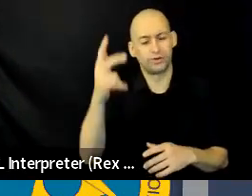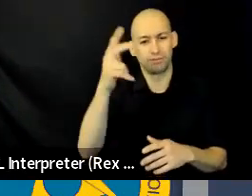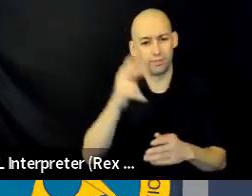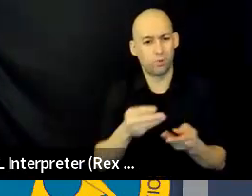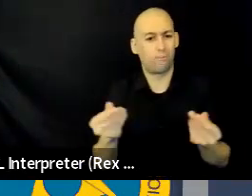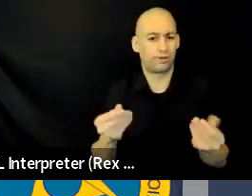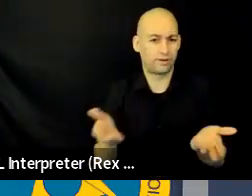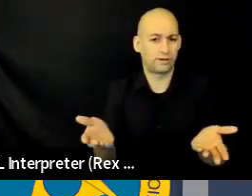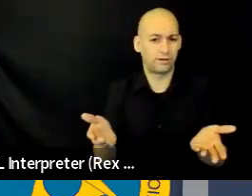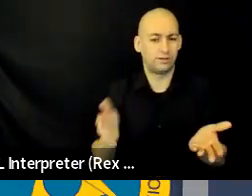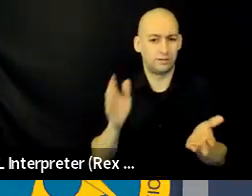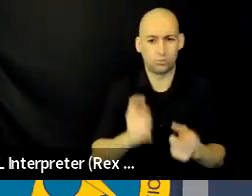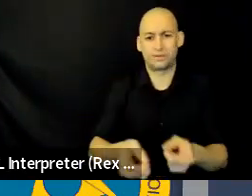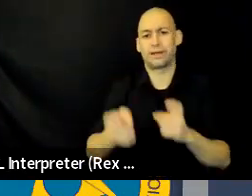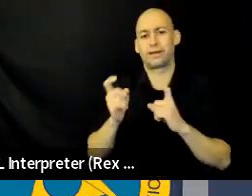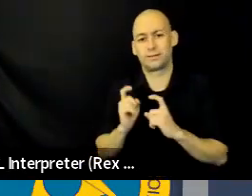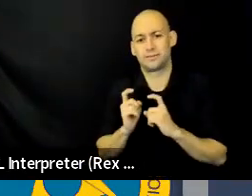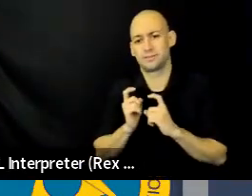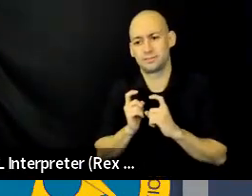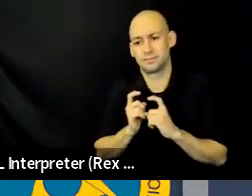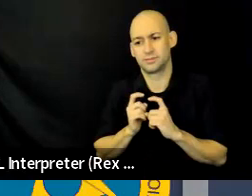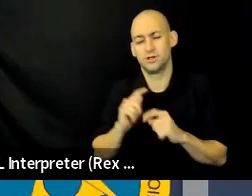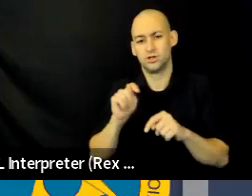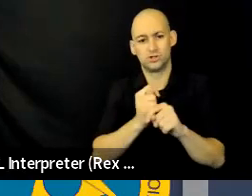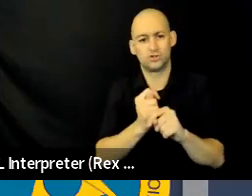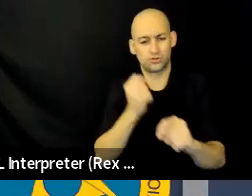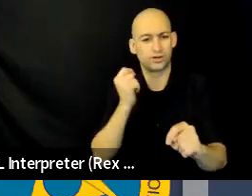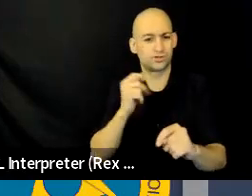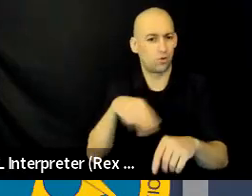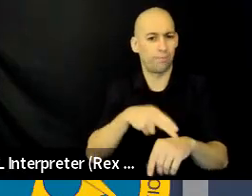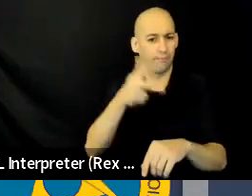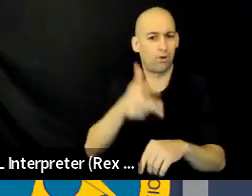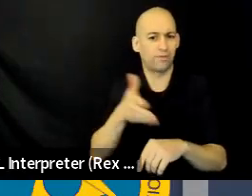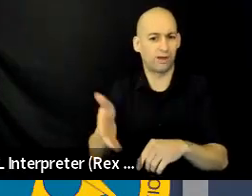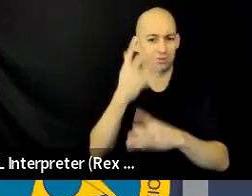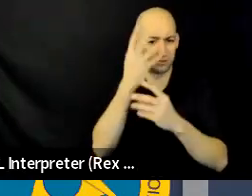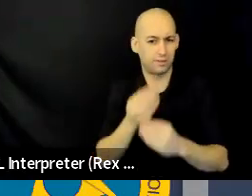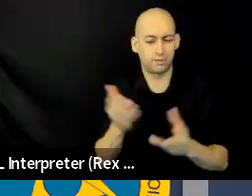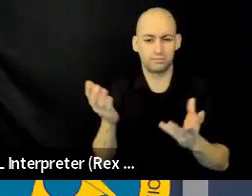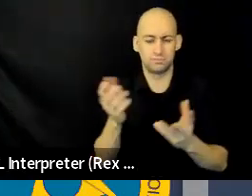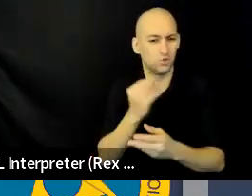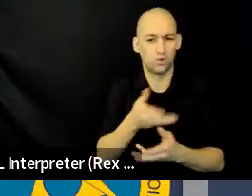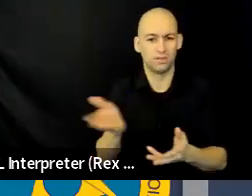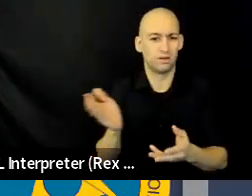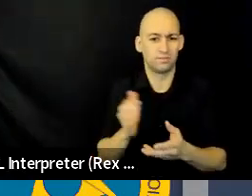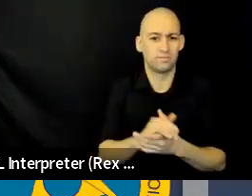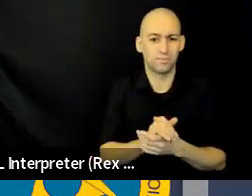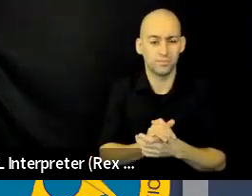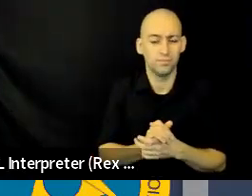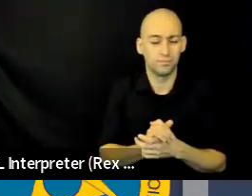property Yes. that would be taken where trucks usually park out there and sleep and do all of those kinds of